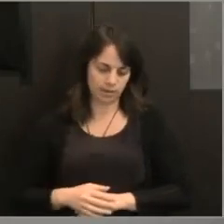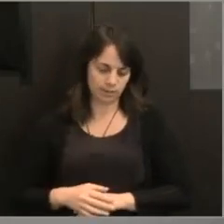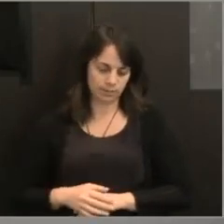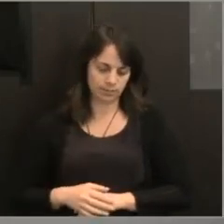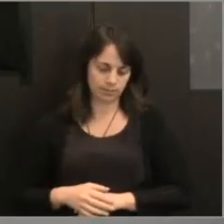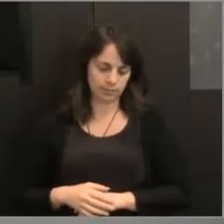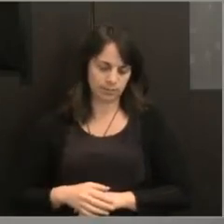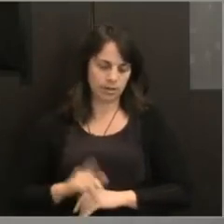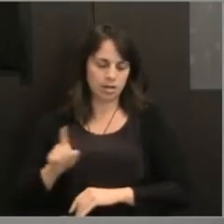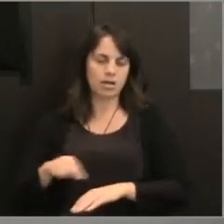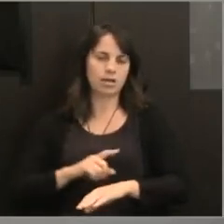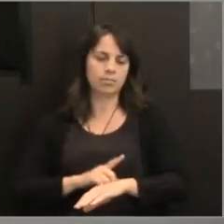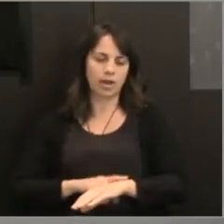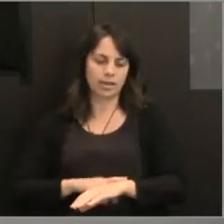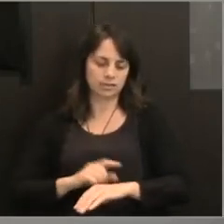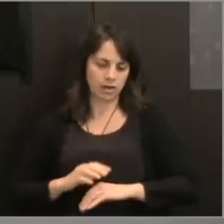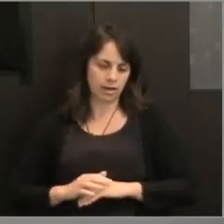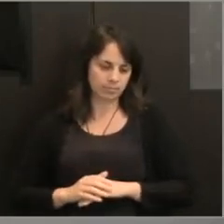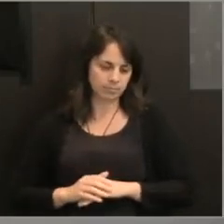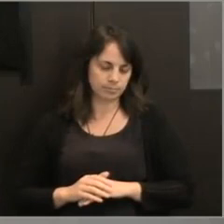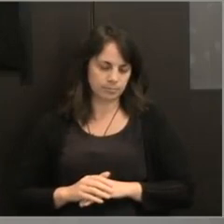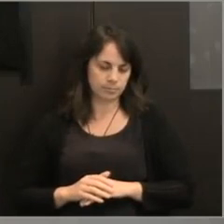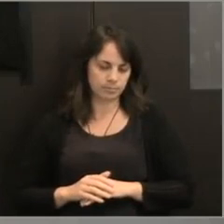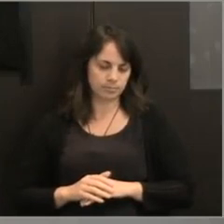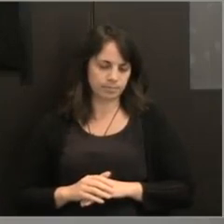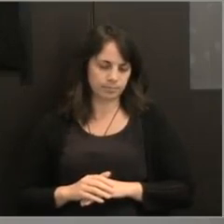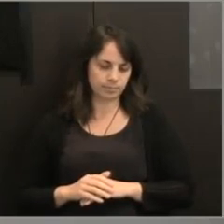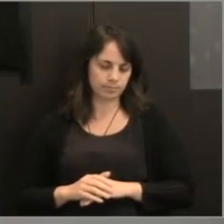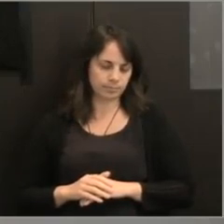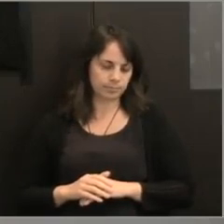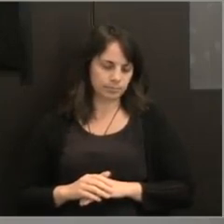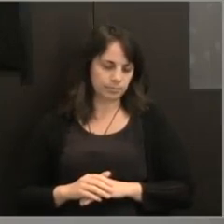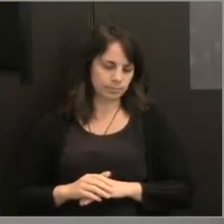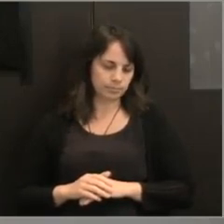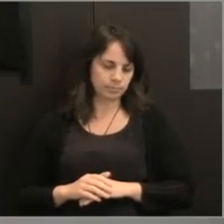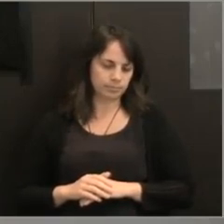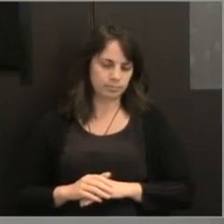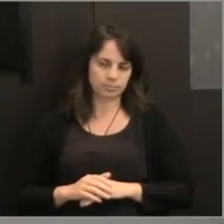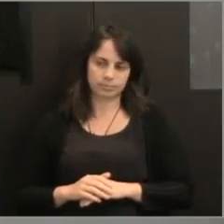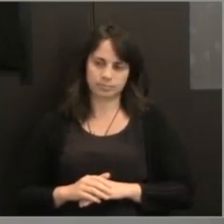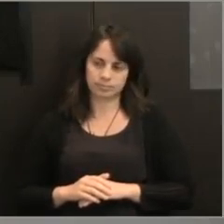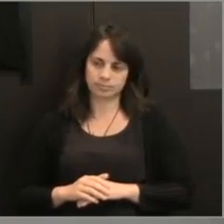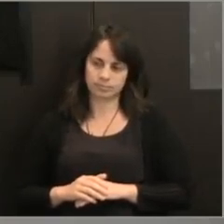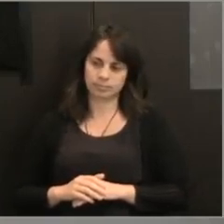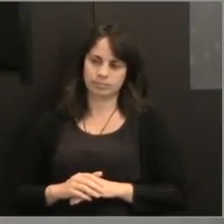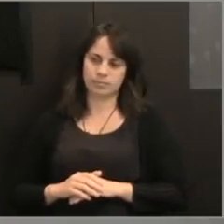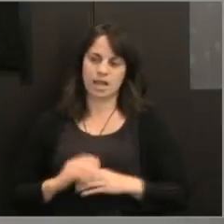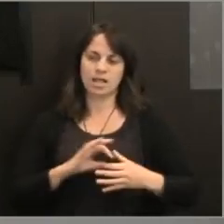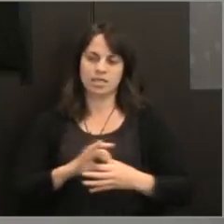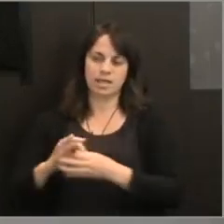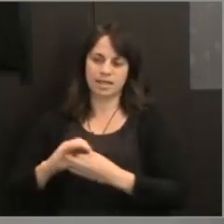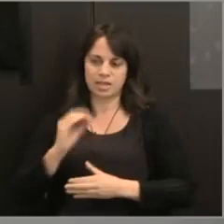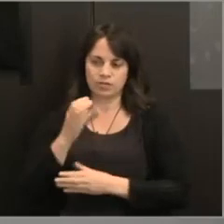which by then had become what had previously been the League of Nations, Palais